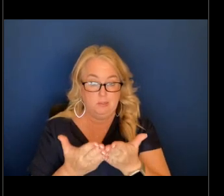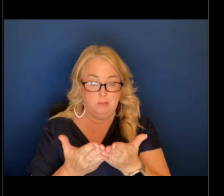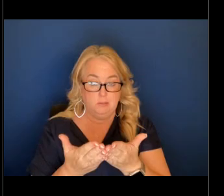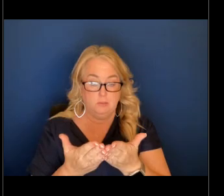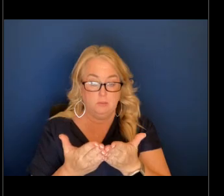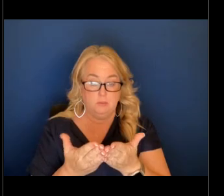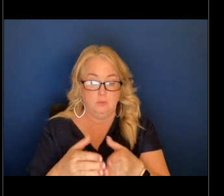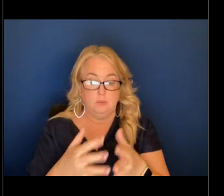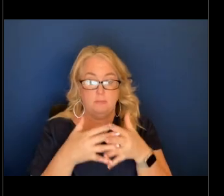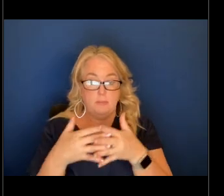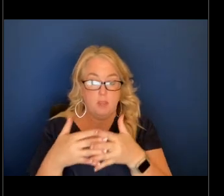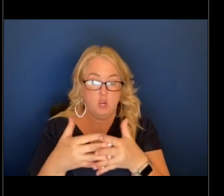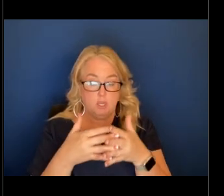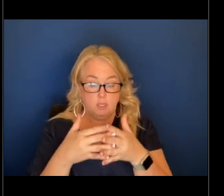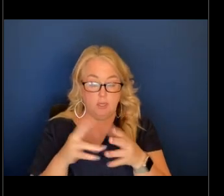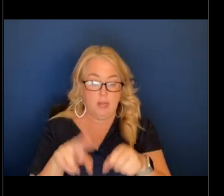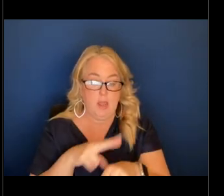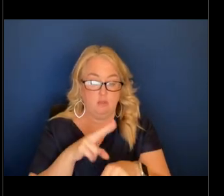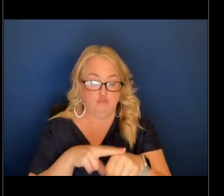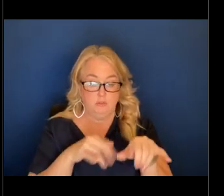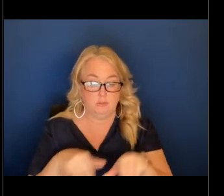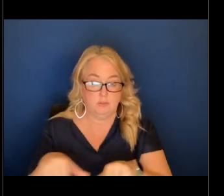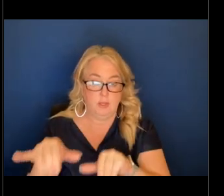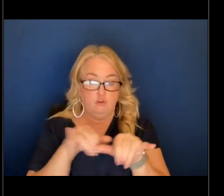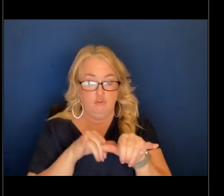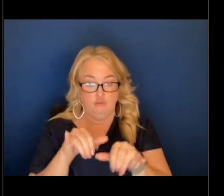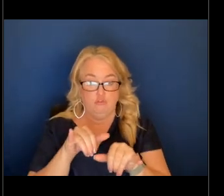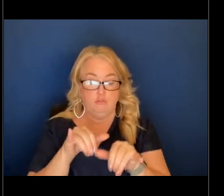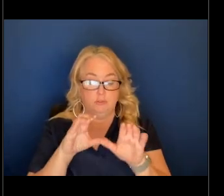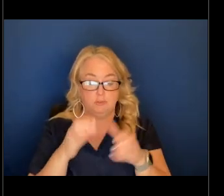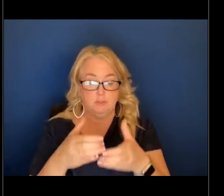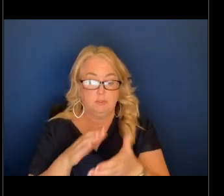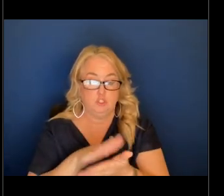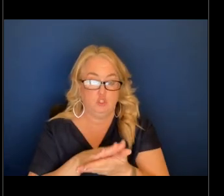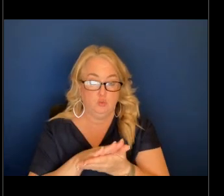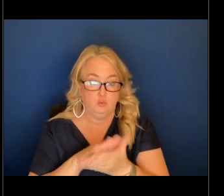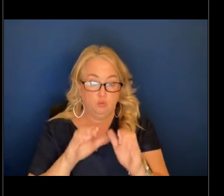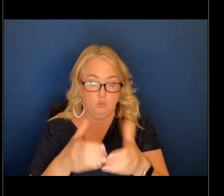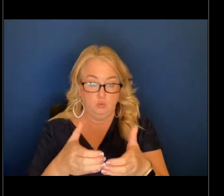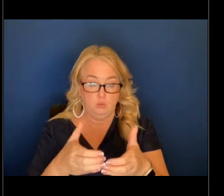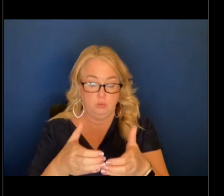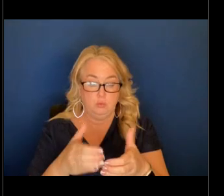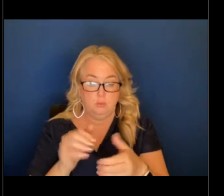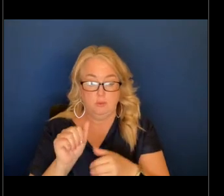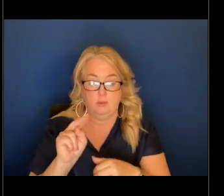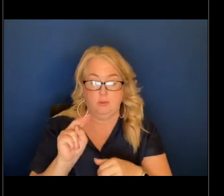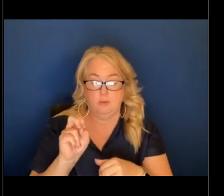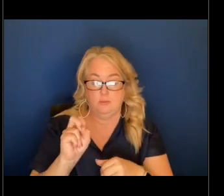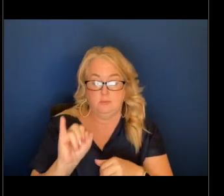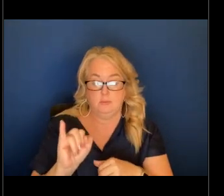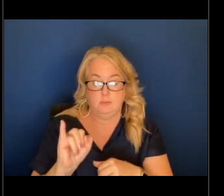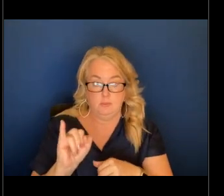the American National Standards Institute, or ANSI,